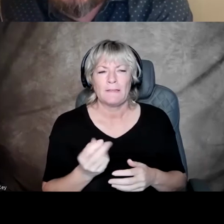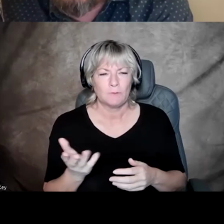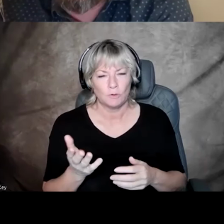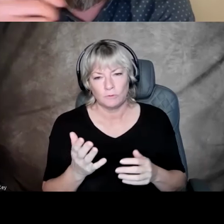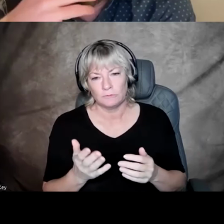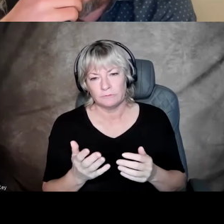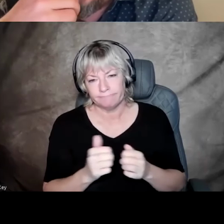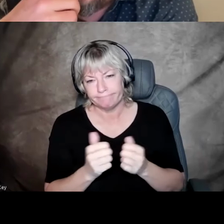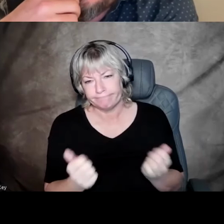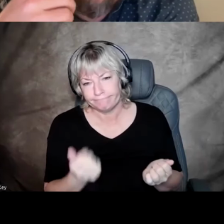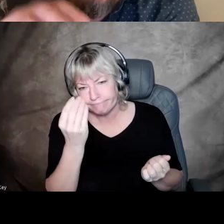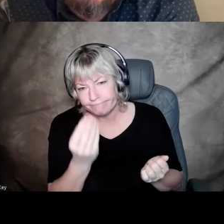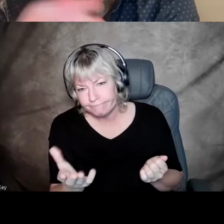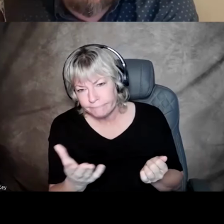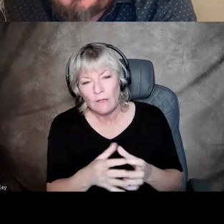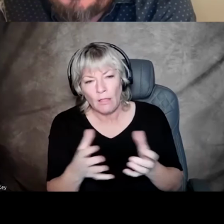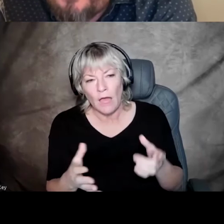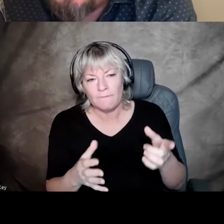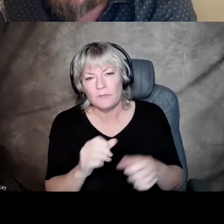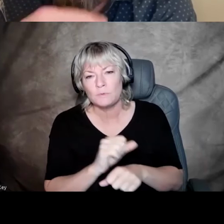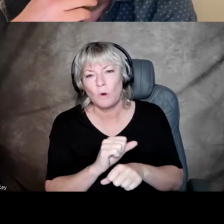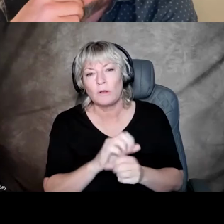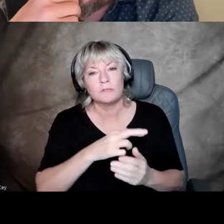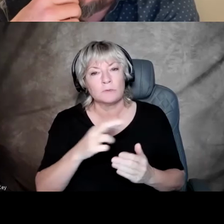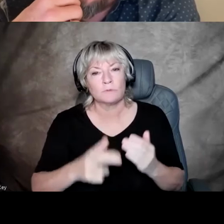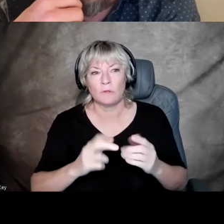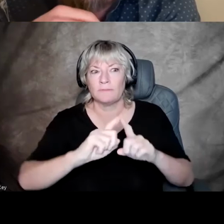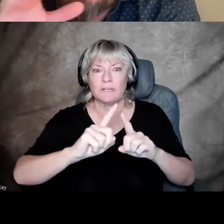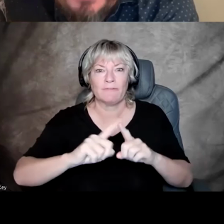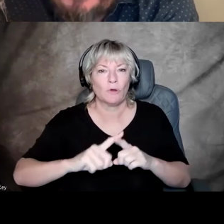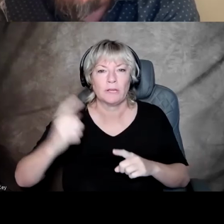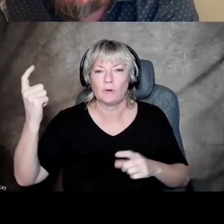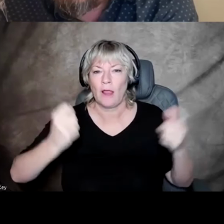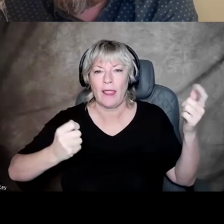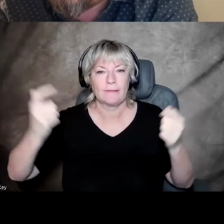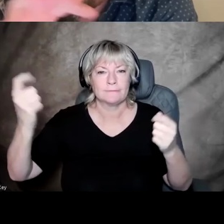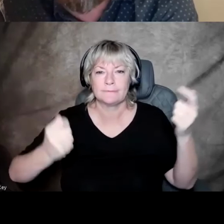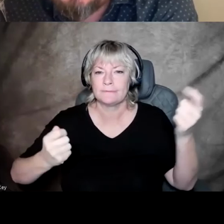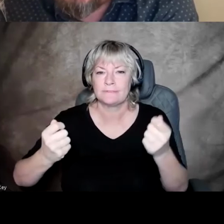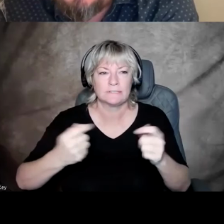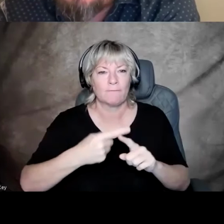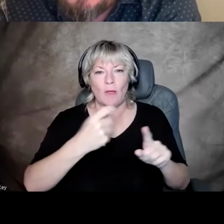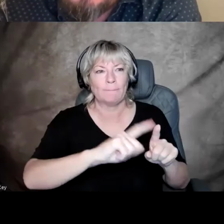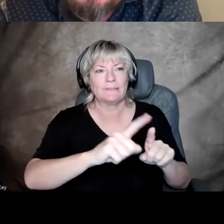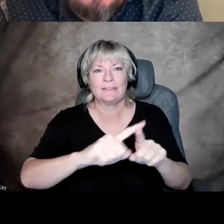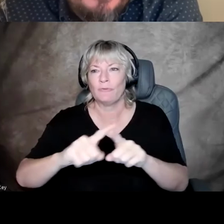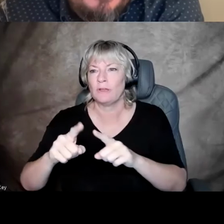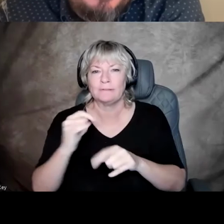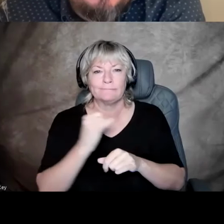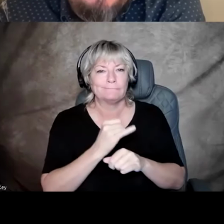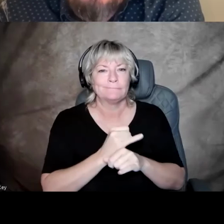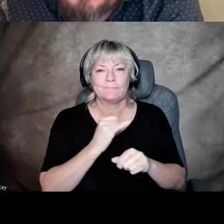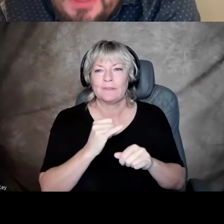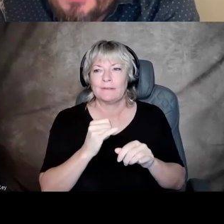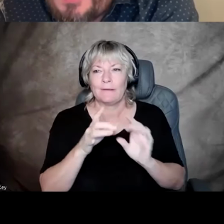A lot of the work I'm going to be talking about now is a result of a whole bunch of different grants from a variety of different institutions and a bunch of collaborators.